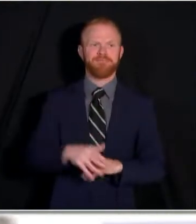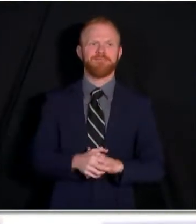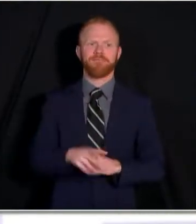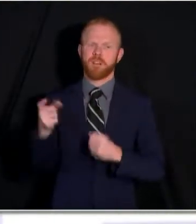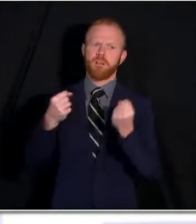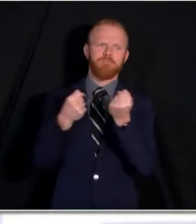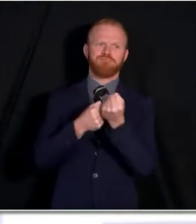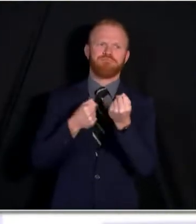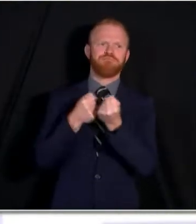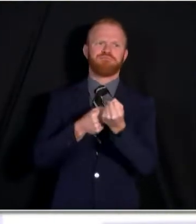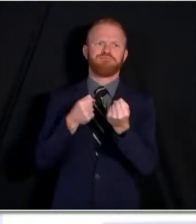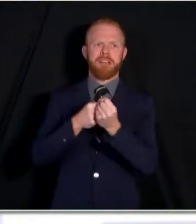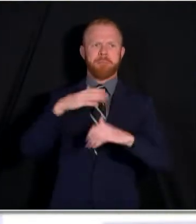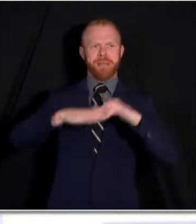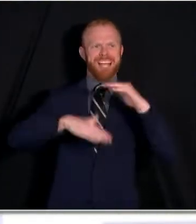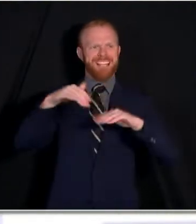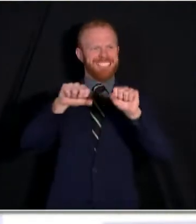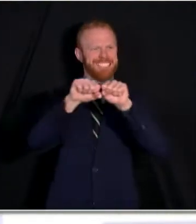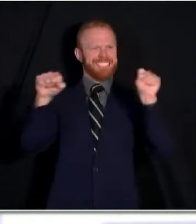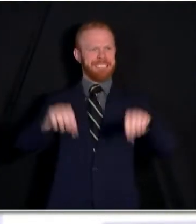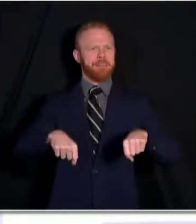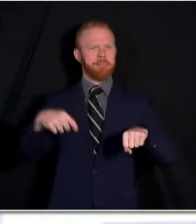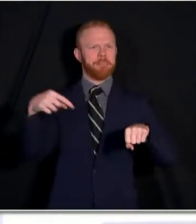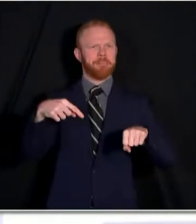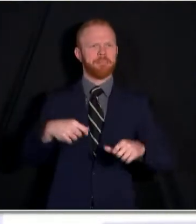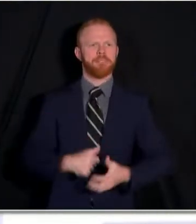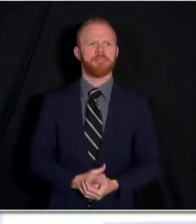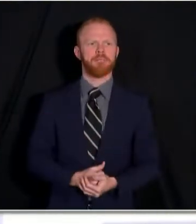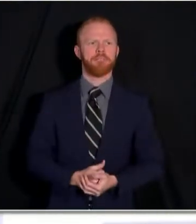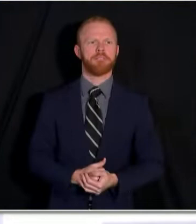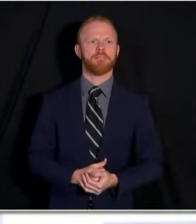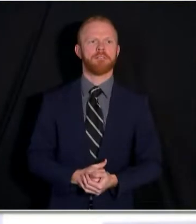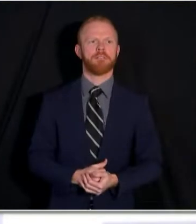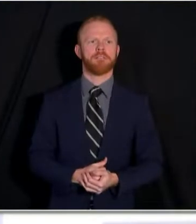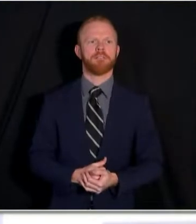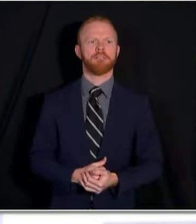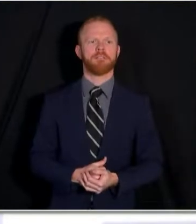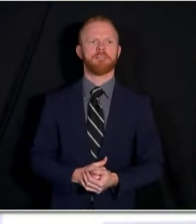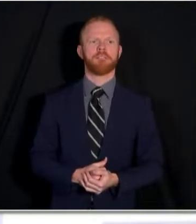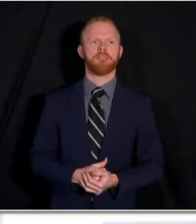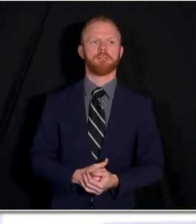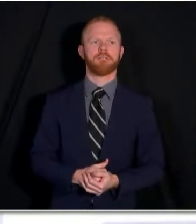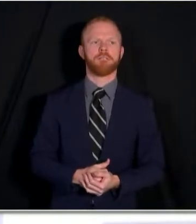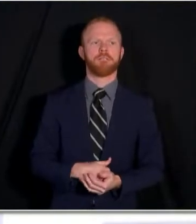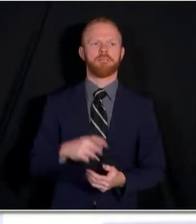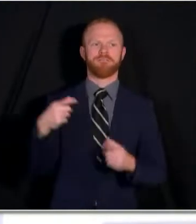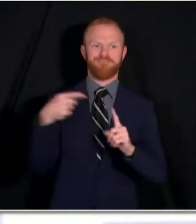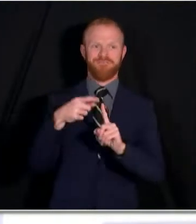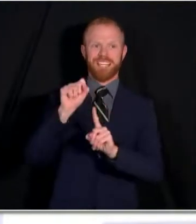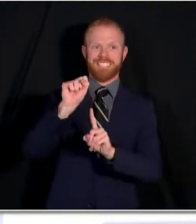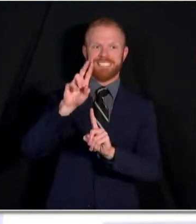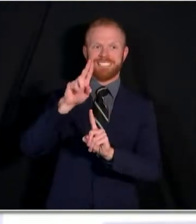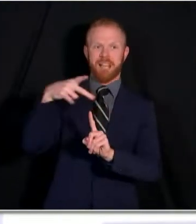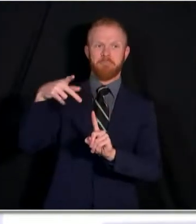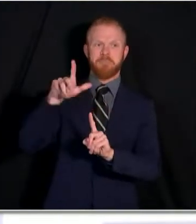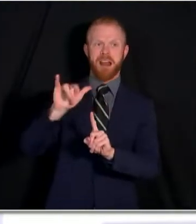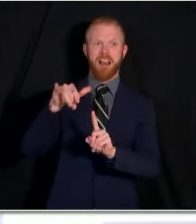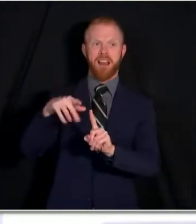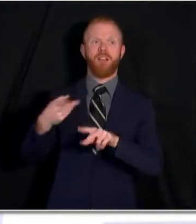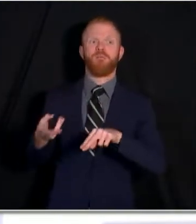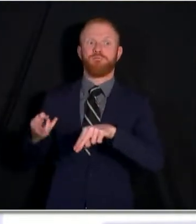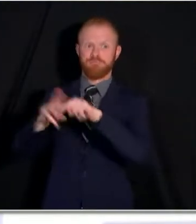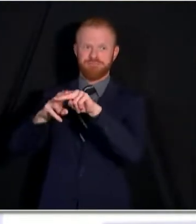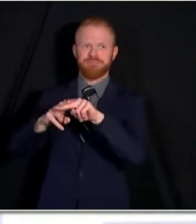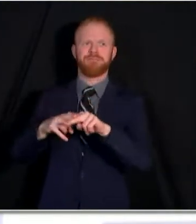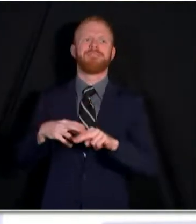a system whose only constraint is supply. So when the spigot of supply turns back on with